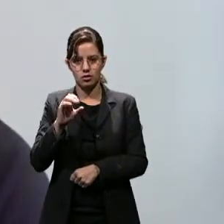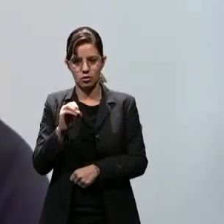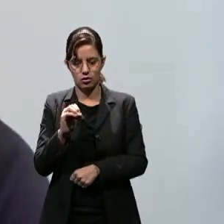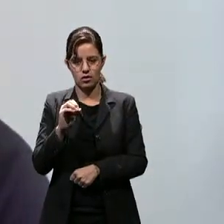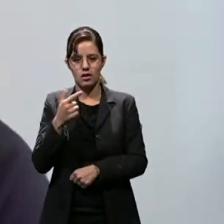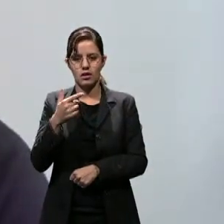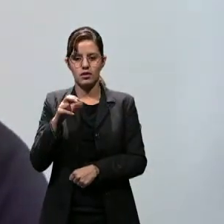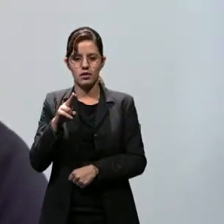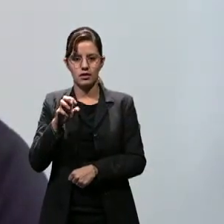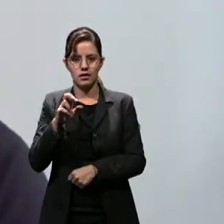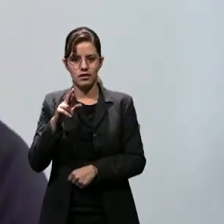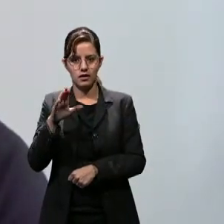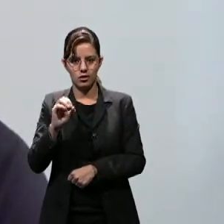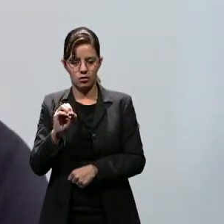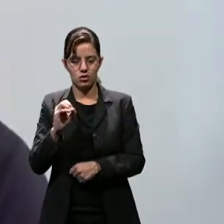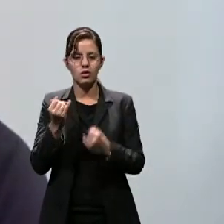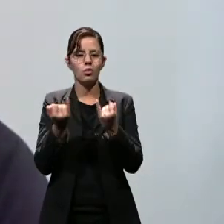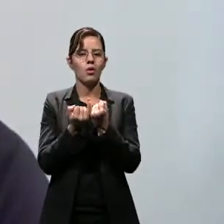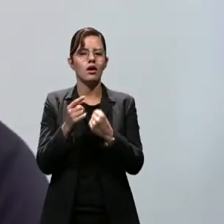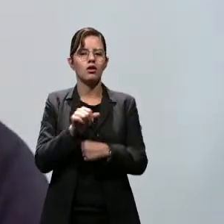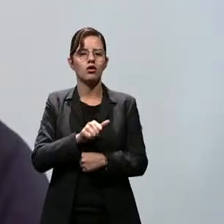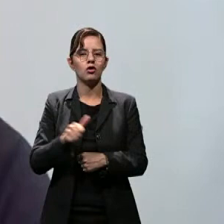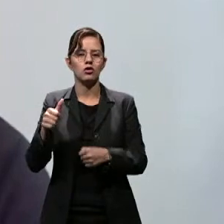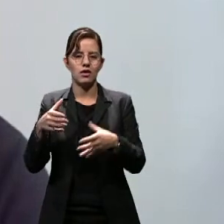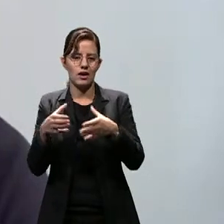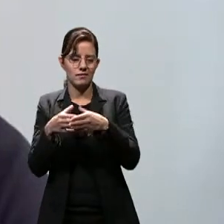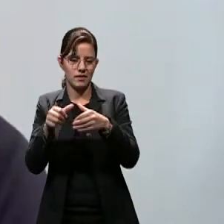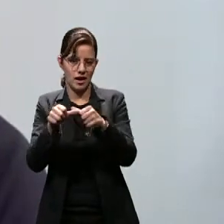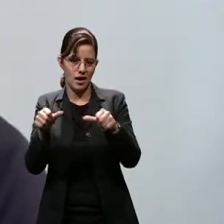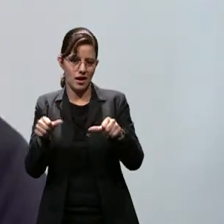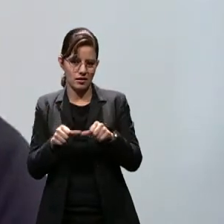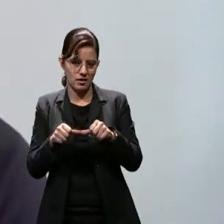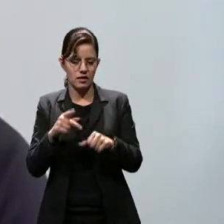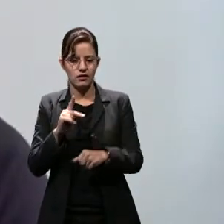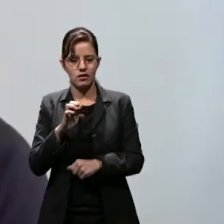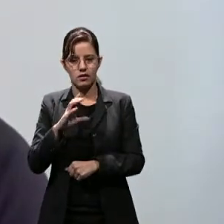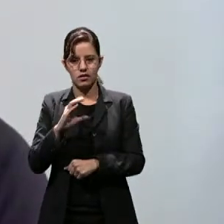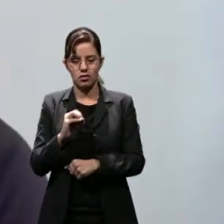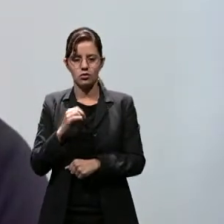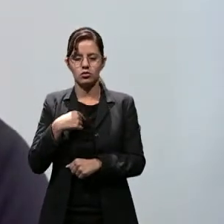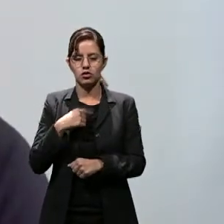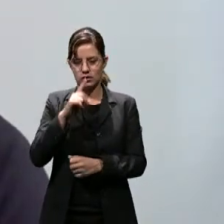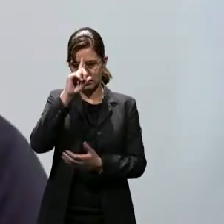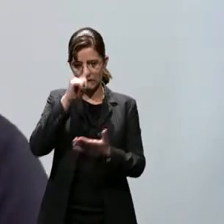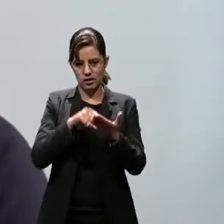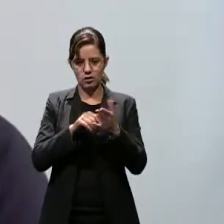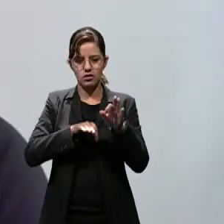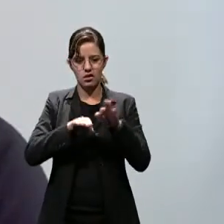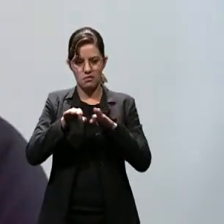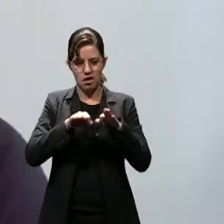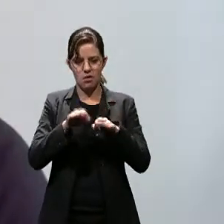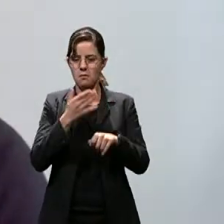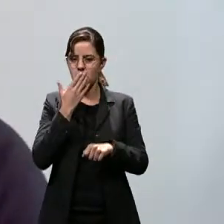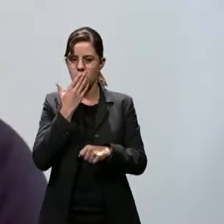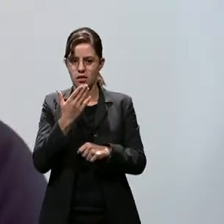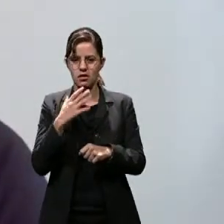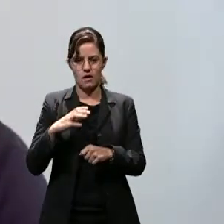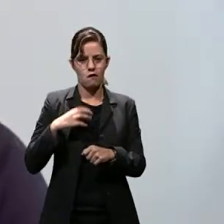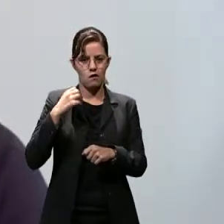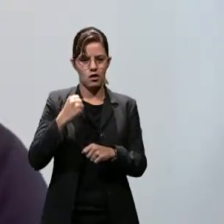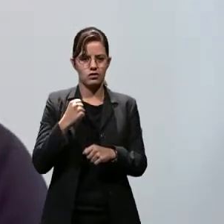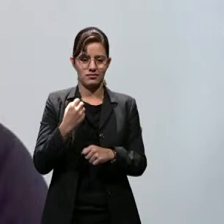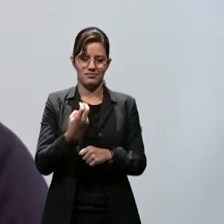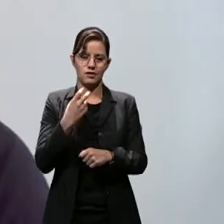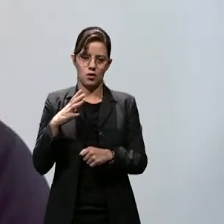the Department for Electoral Observation of Gerardo de Casa. And I think that from an institutional perspective, it makes us all